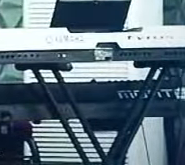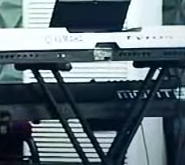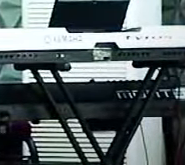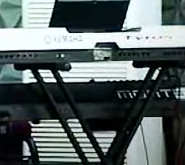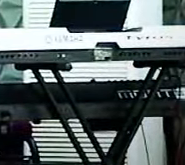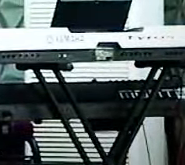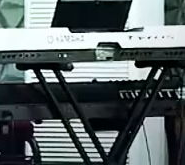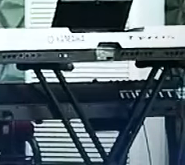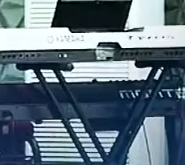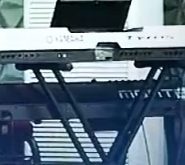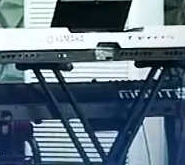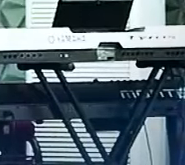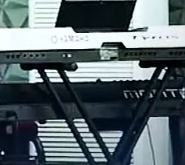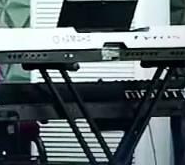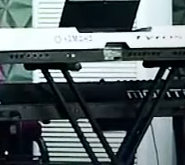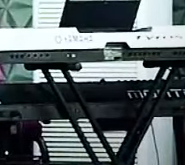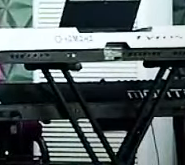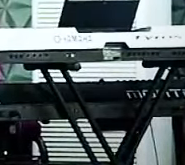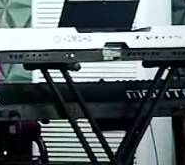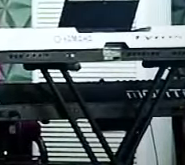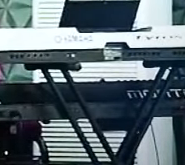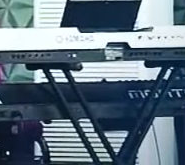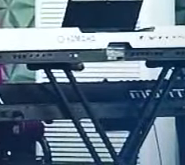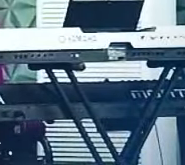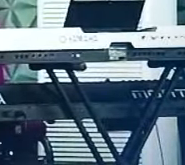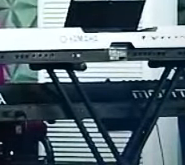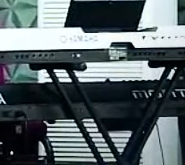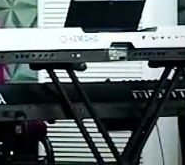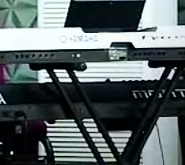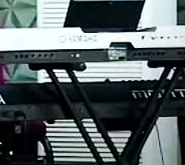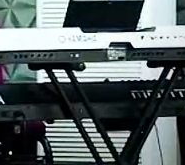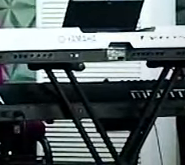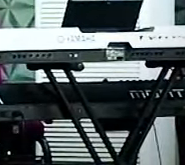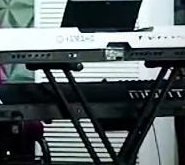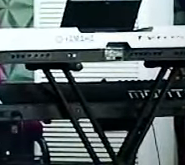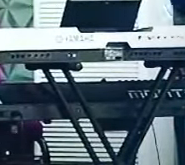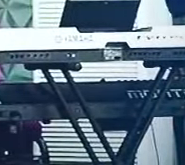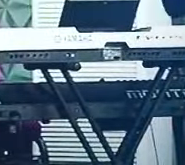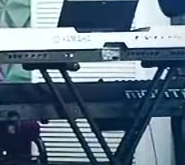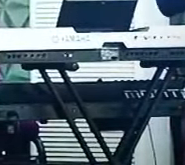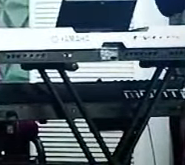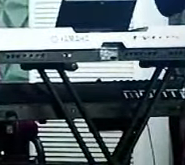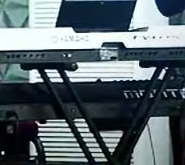So we don't want our Christianity or our prayer life to be like this.